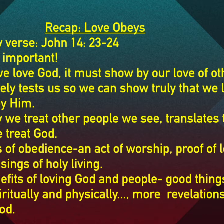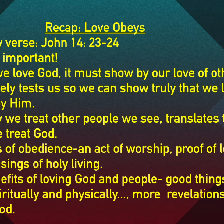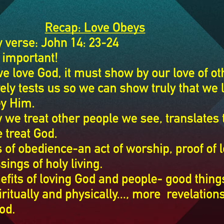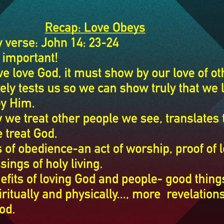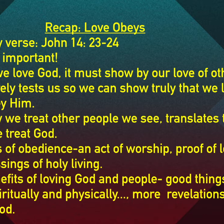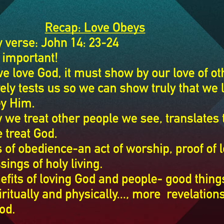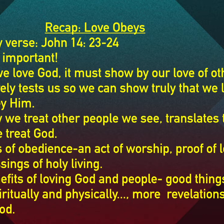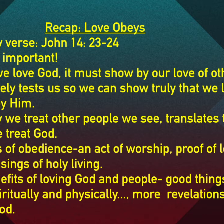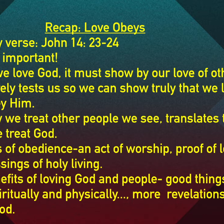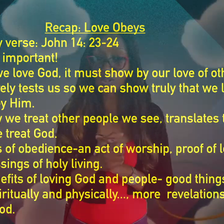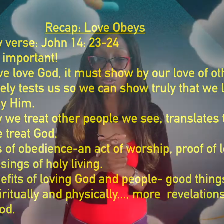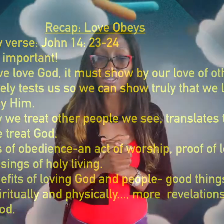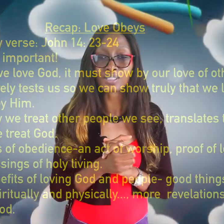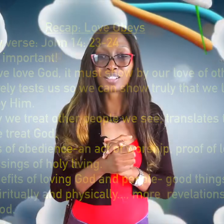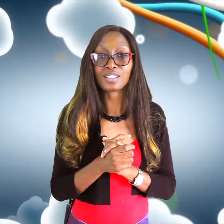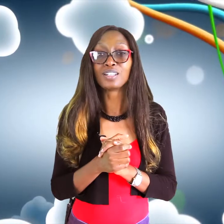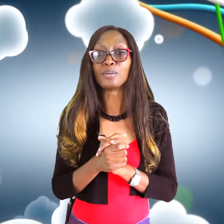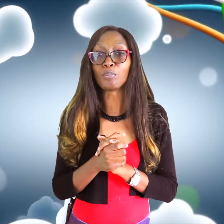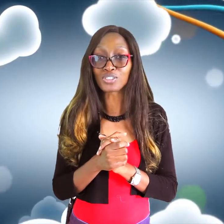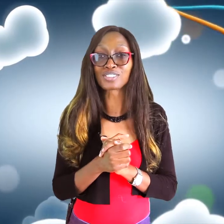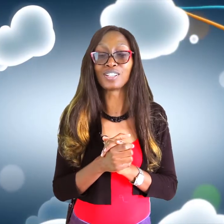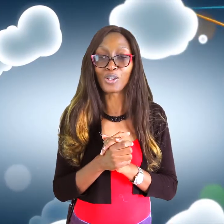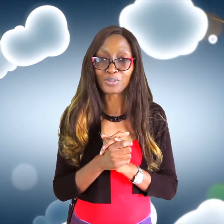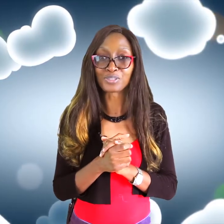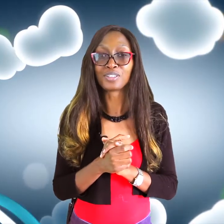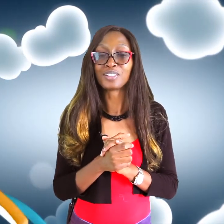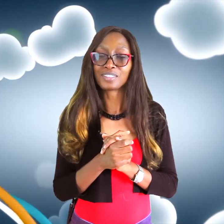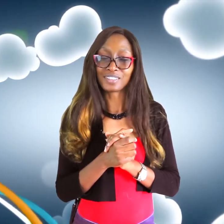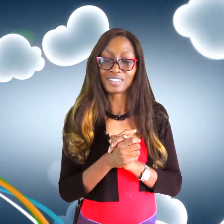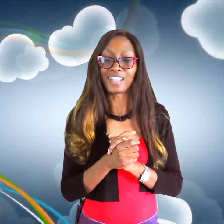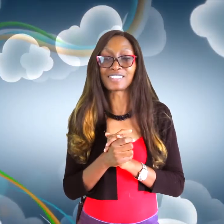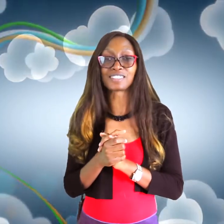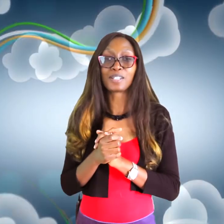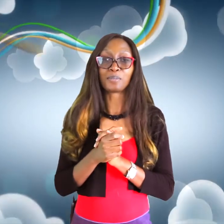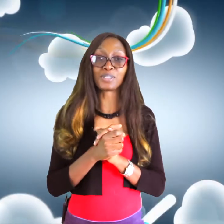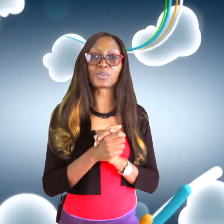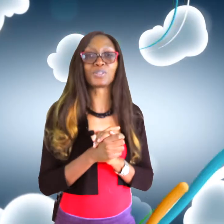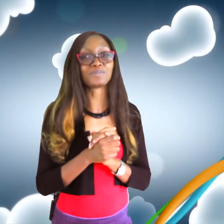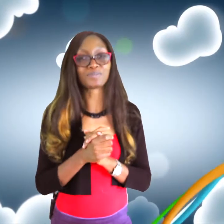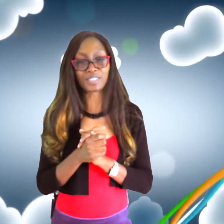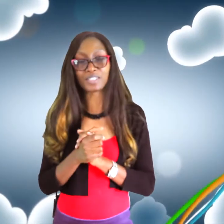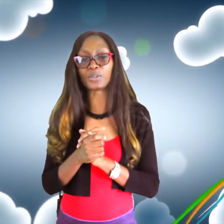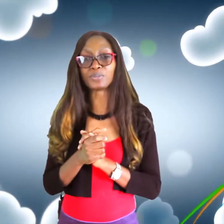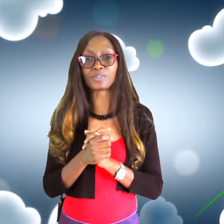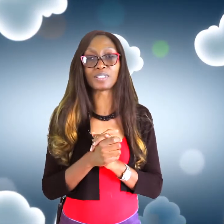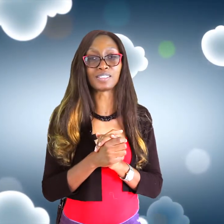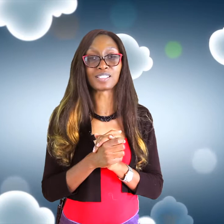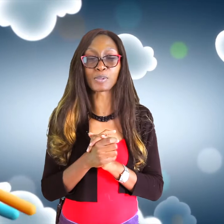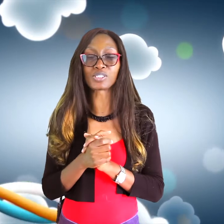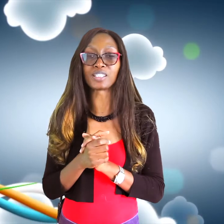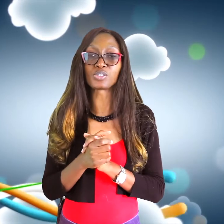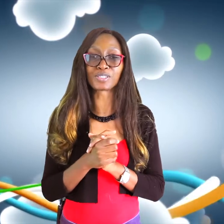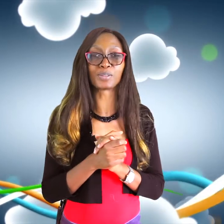here is an absolute must love. Yes. But this one, you know,